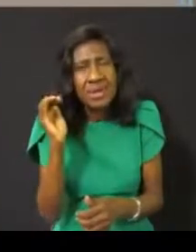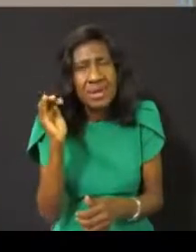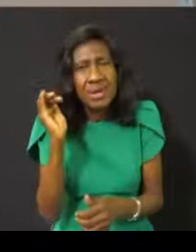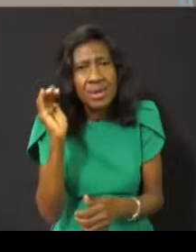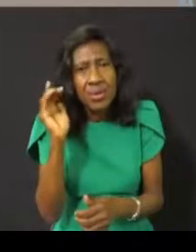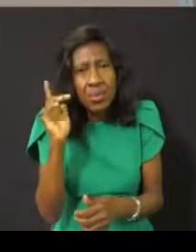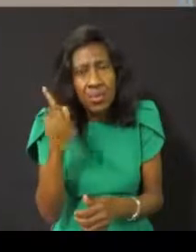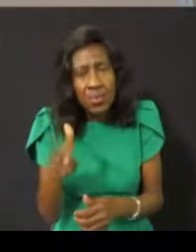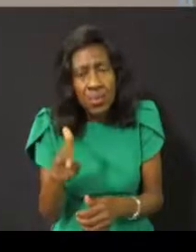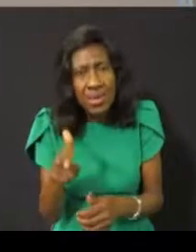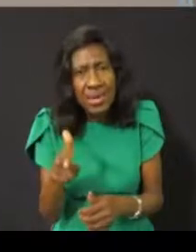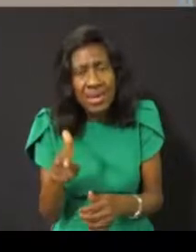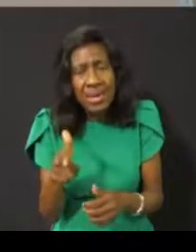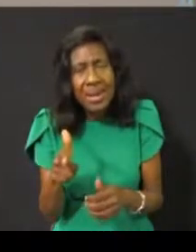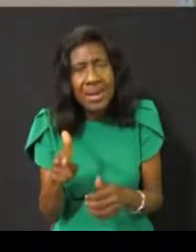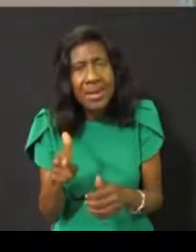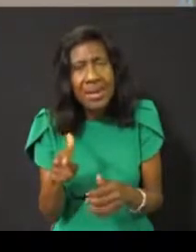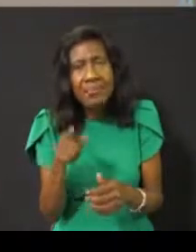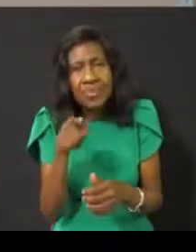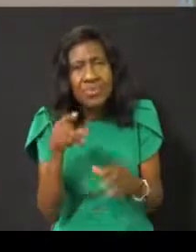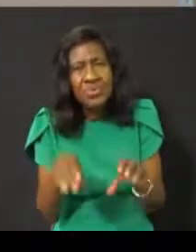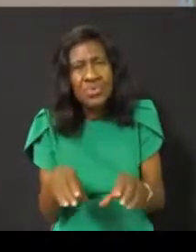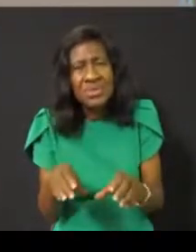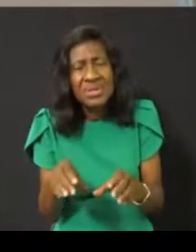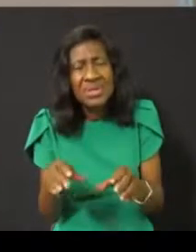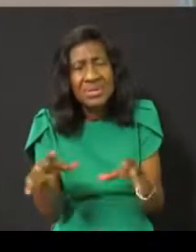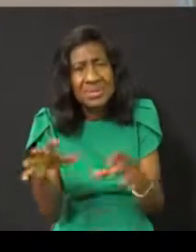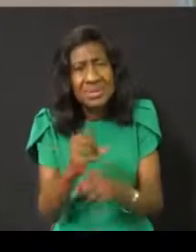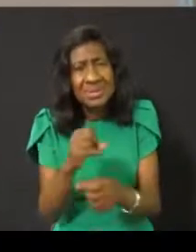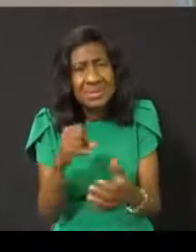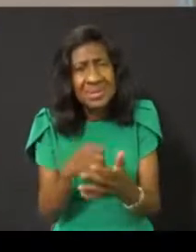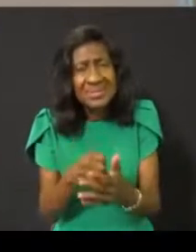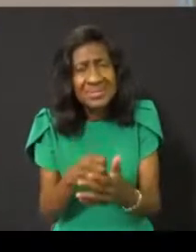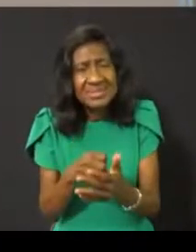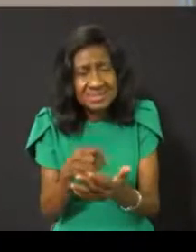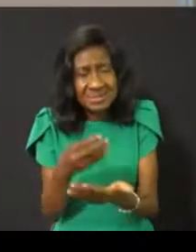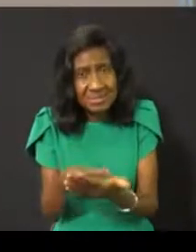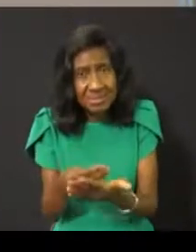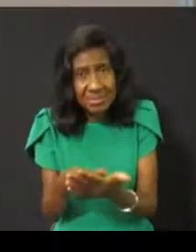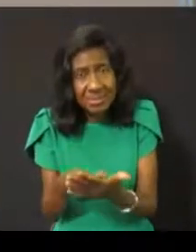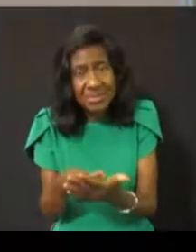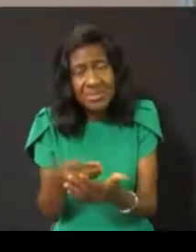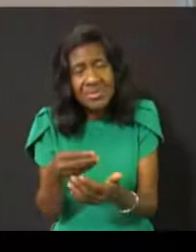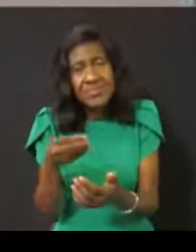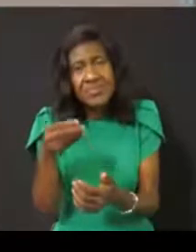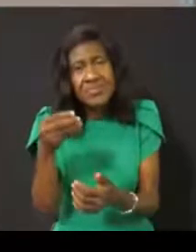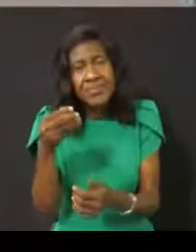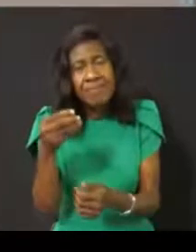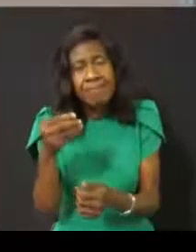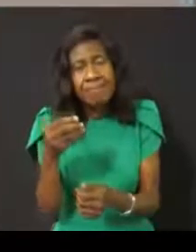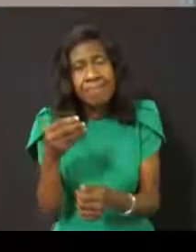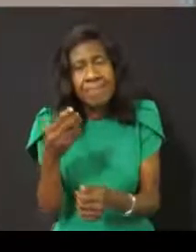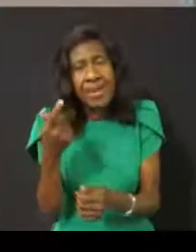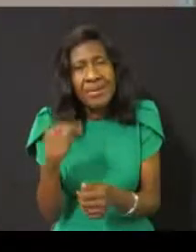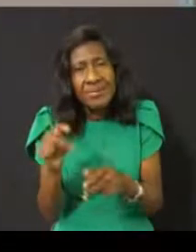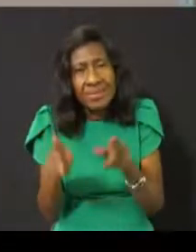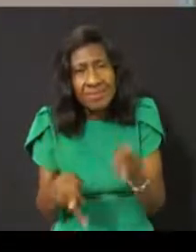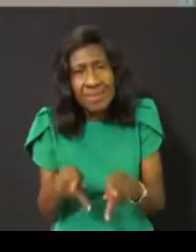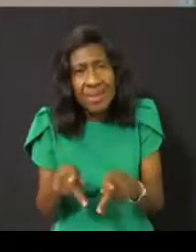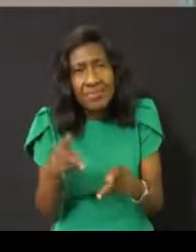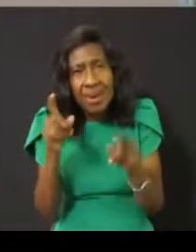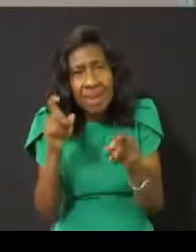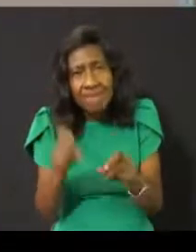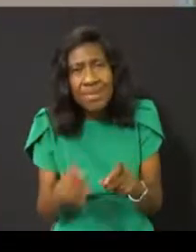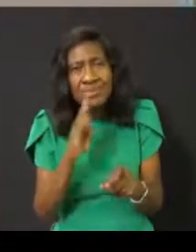into by way of an application. Now, to qualify for this ex gratia stipend, potential recipients must be